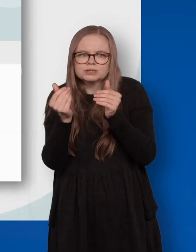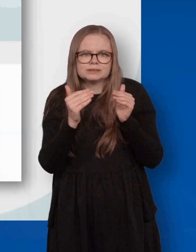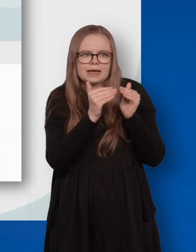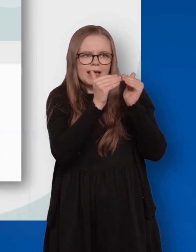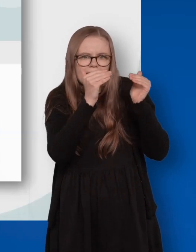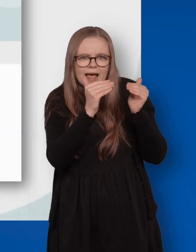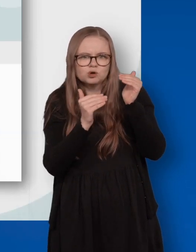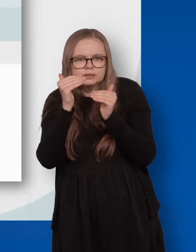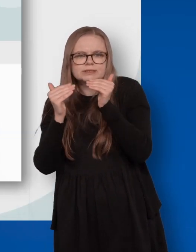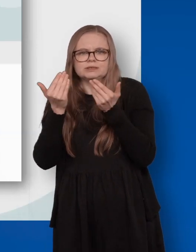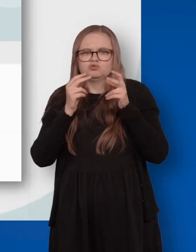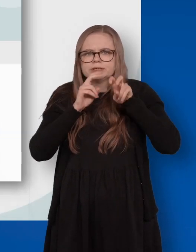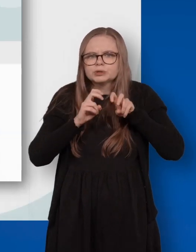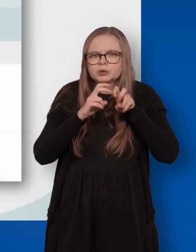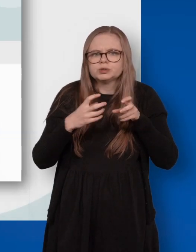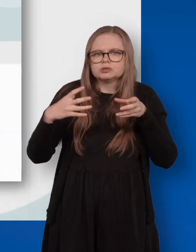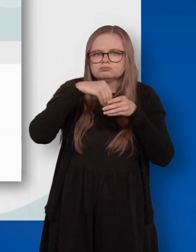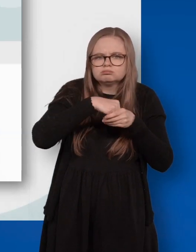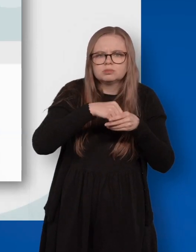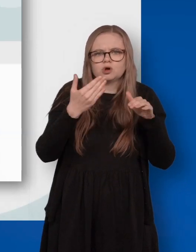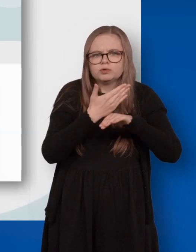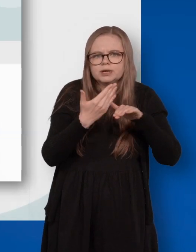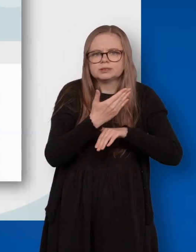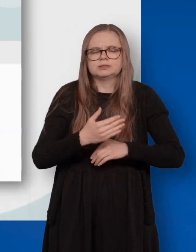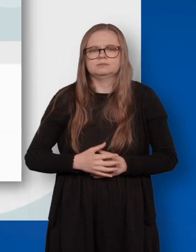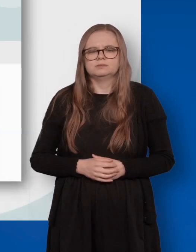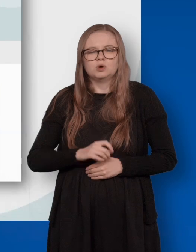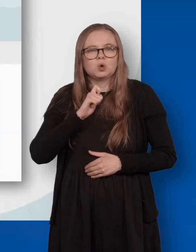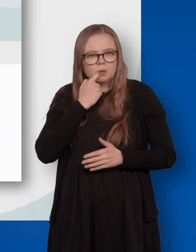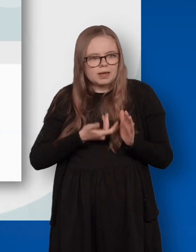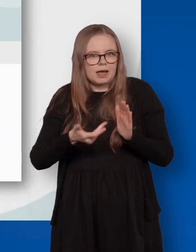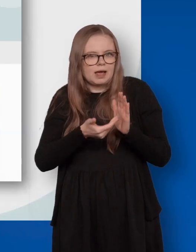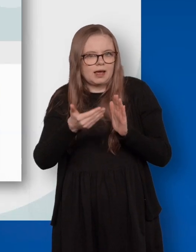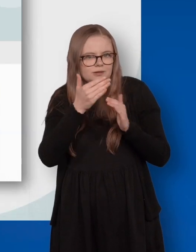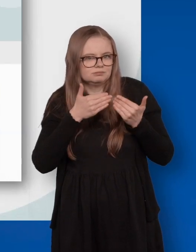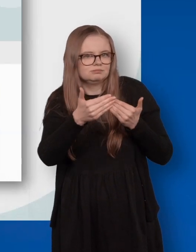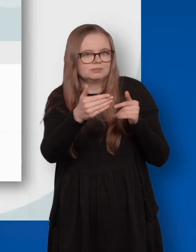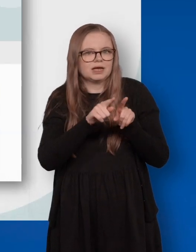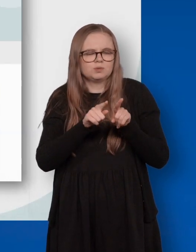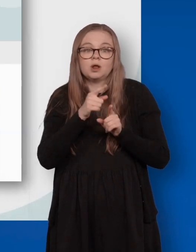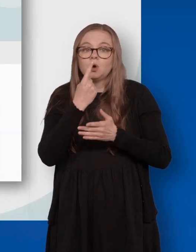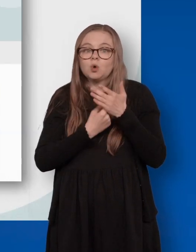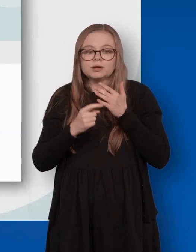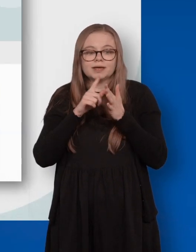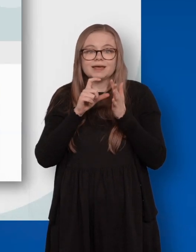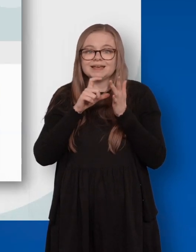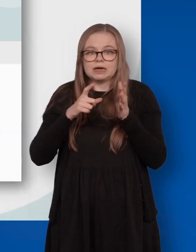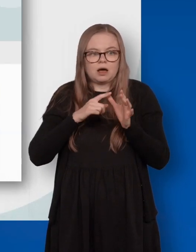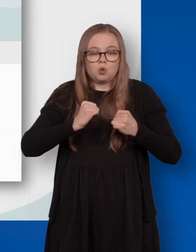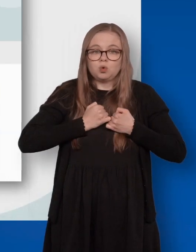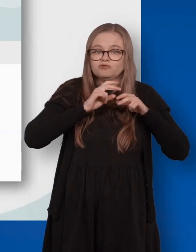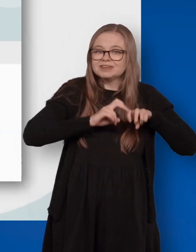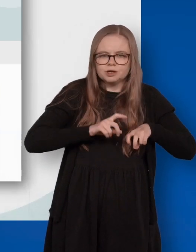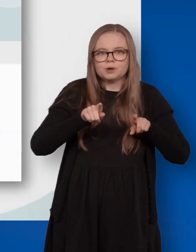research and innovation careers. We continue to work on that and to add to it. This is not just for EDICa's own research, but